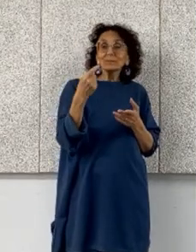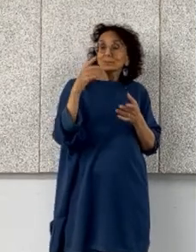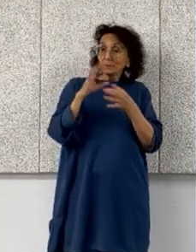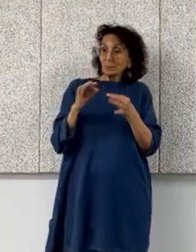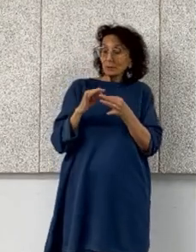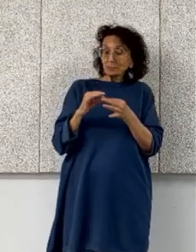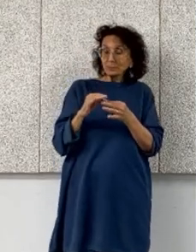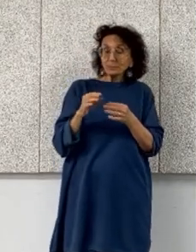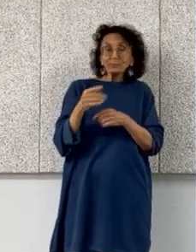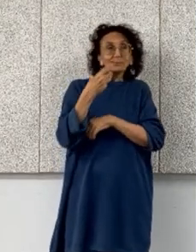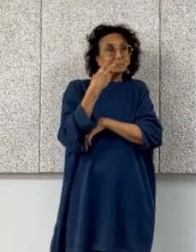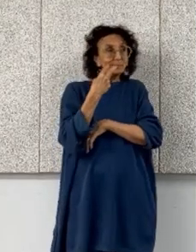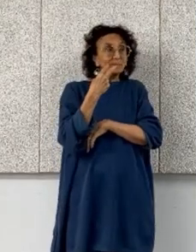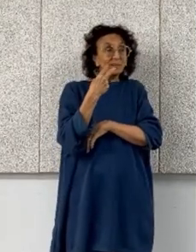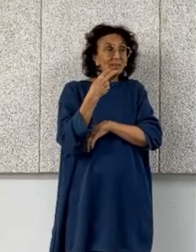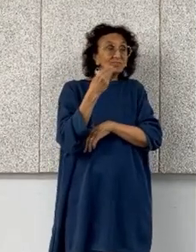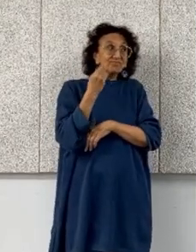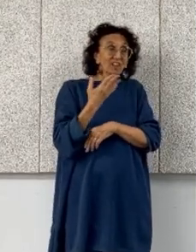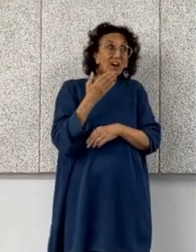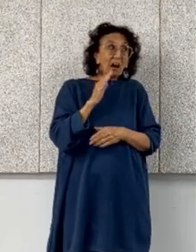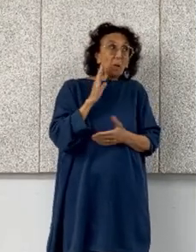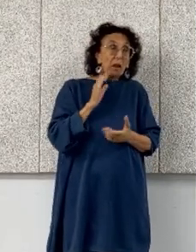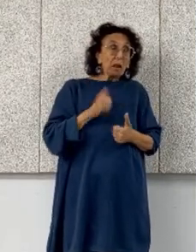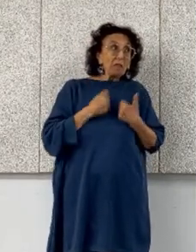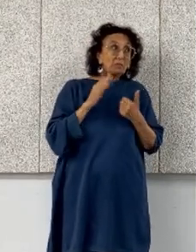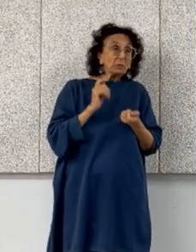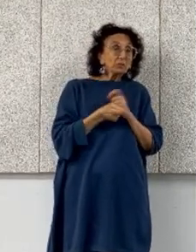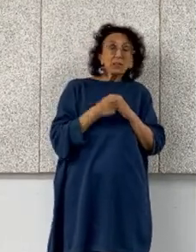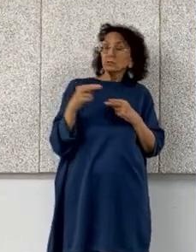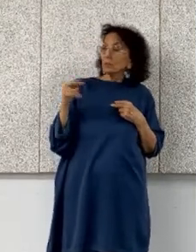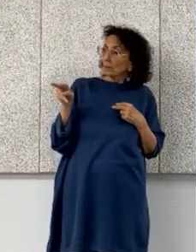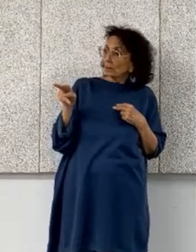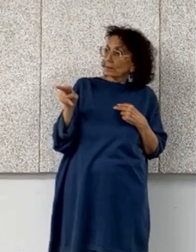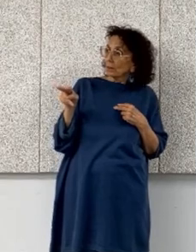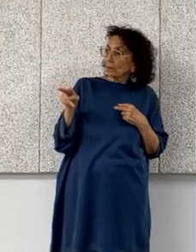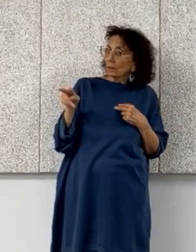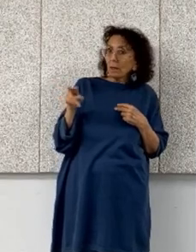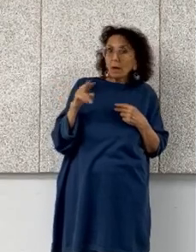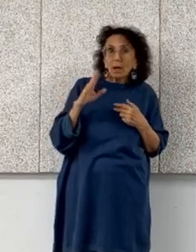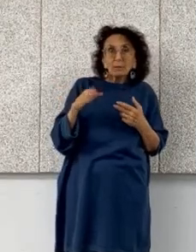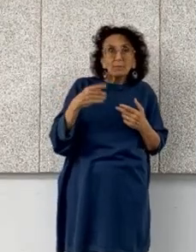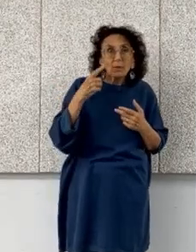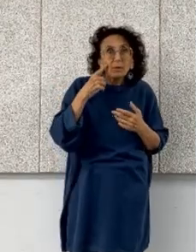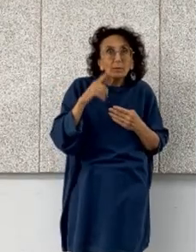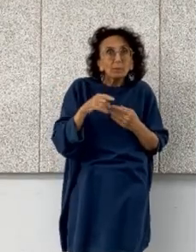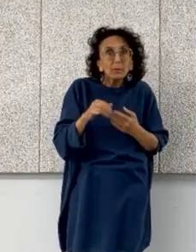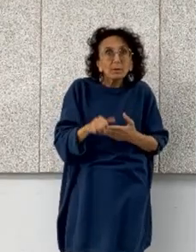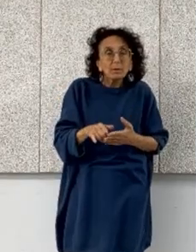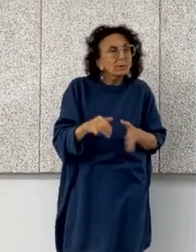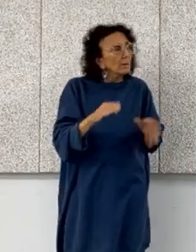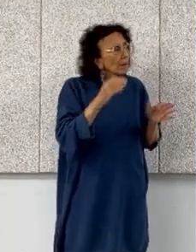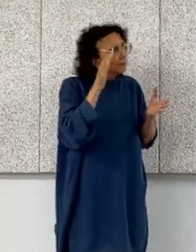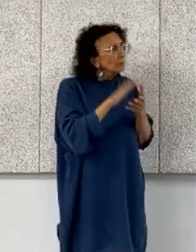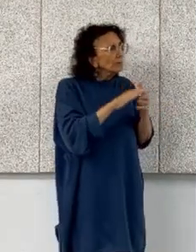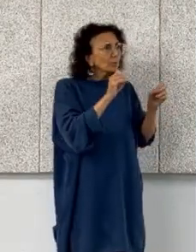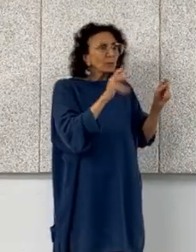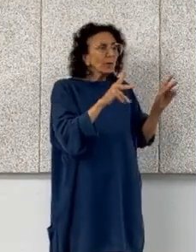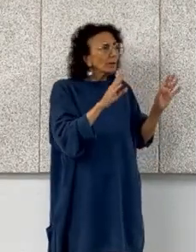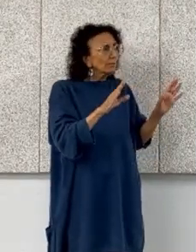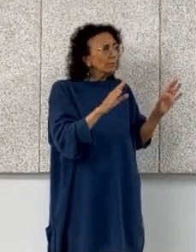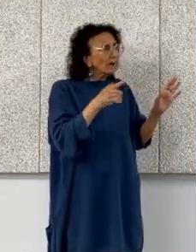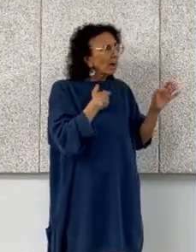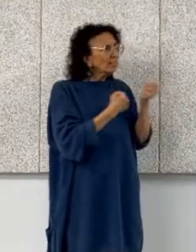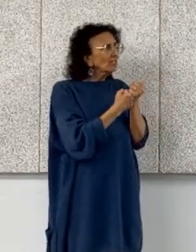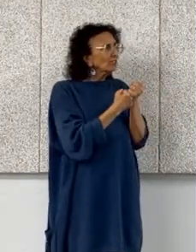know, our lives are gonna change. Yeah. And I went, oh, I haven't even thought about this. And he said, it's okay, I got